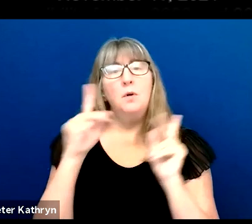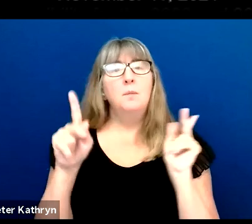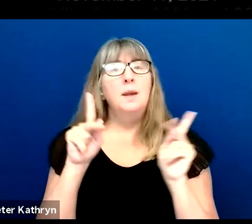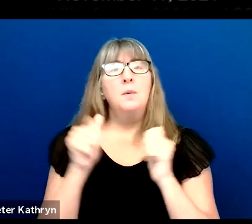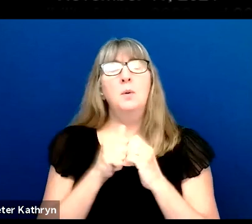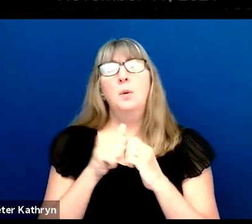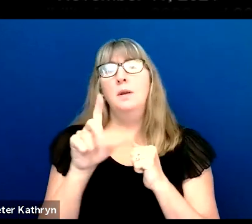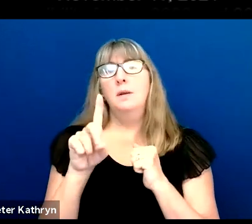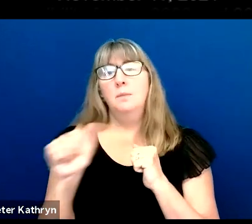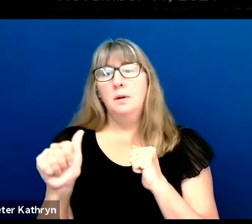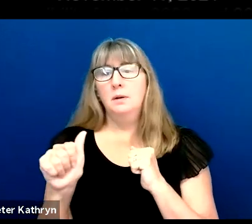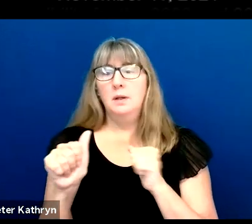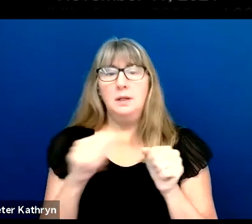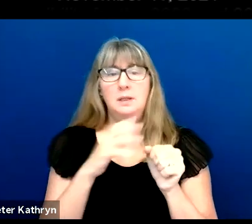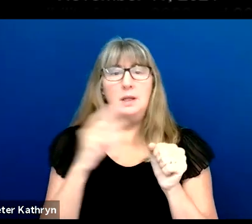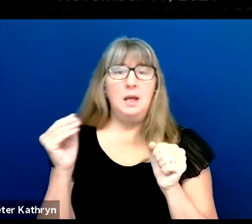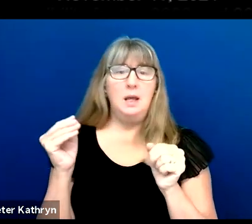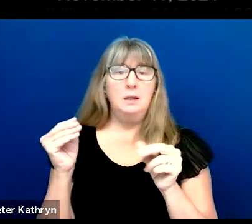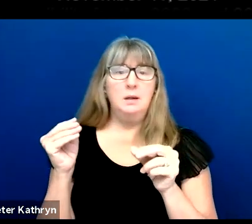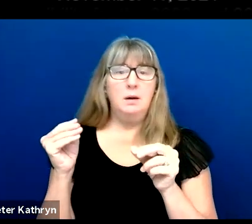disabilities, as well as